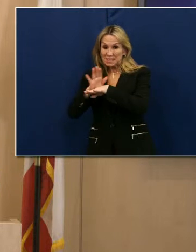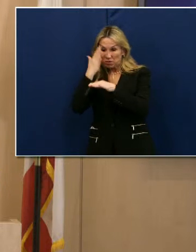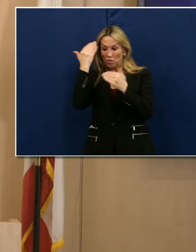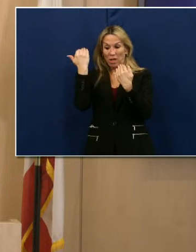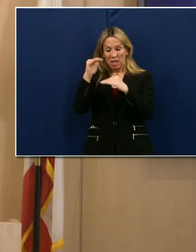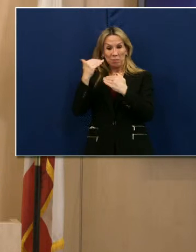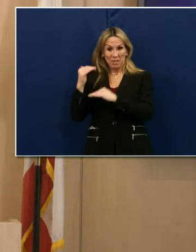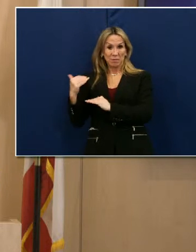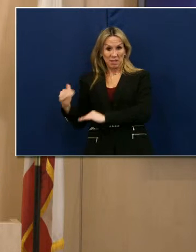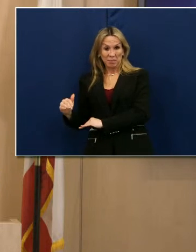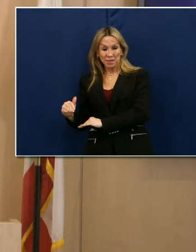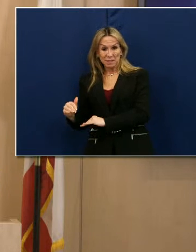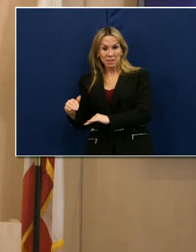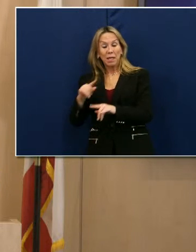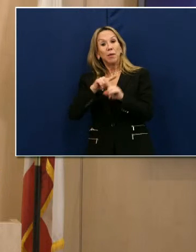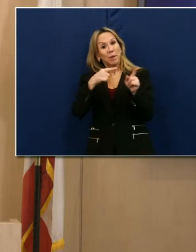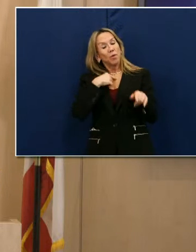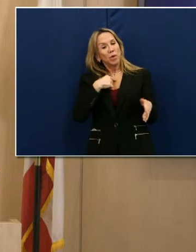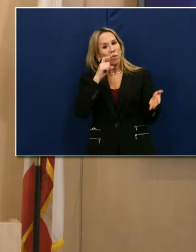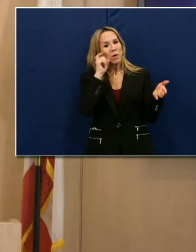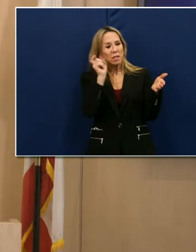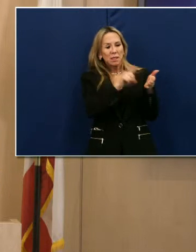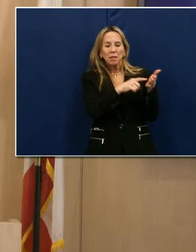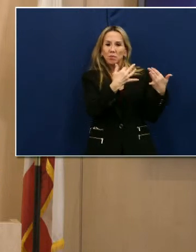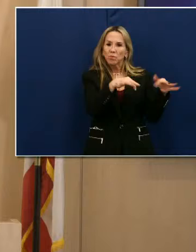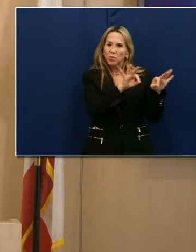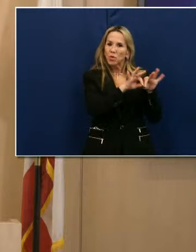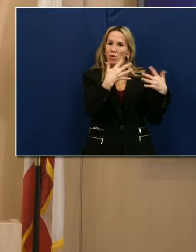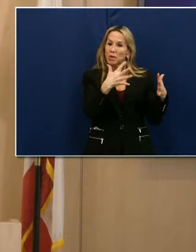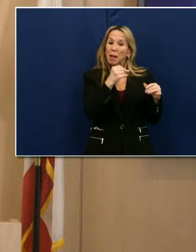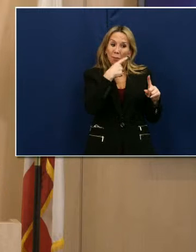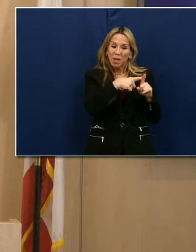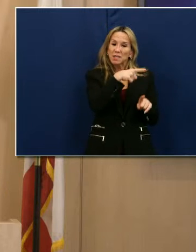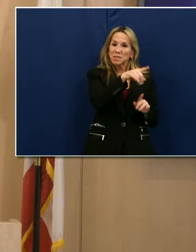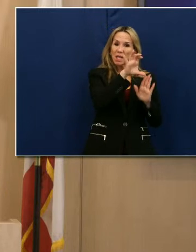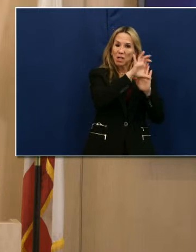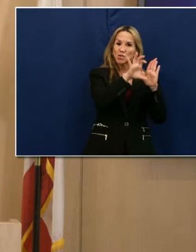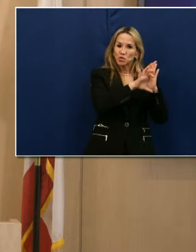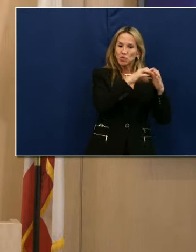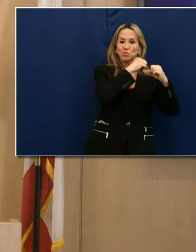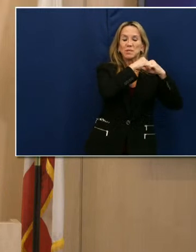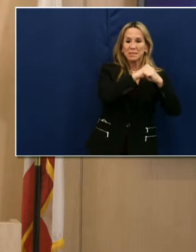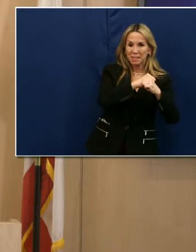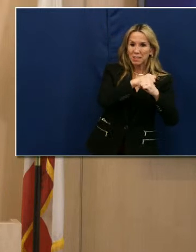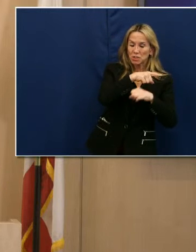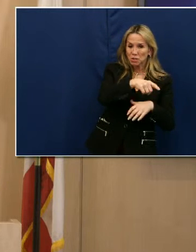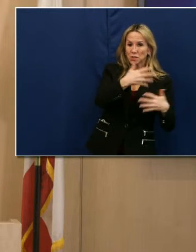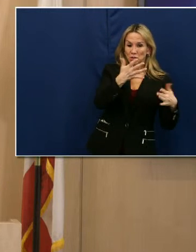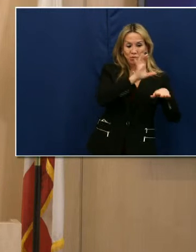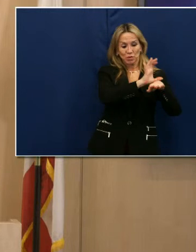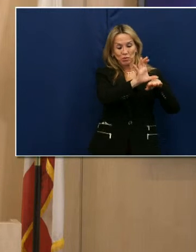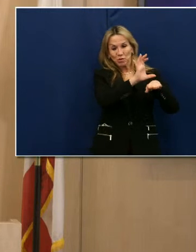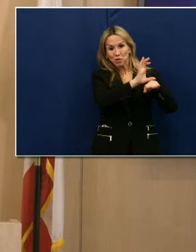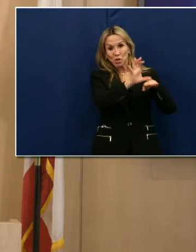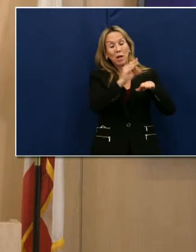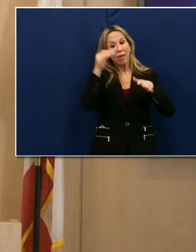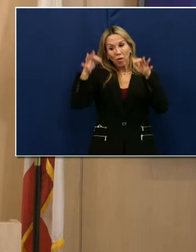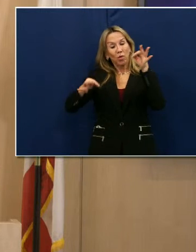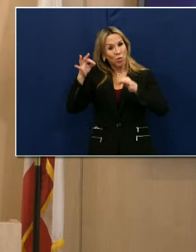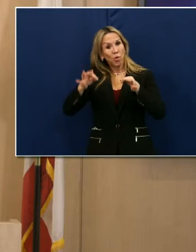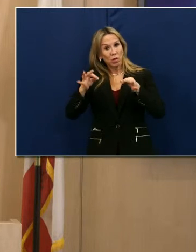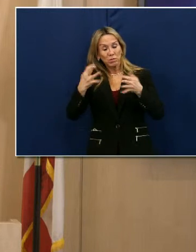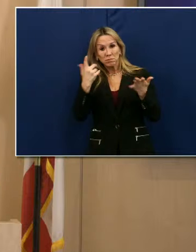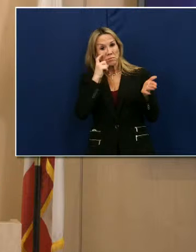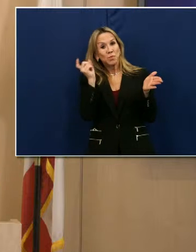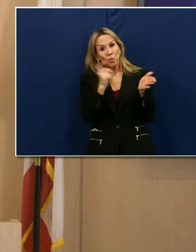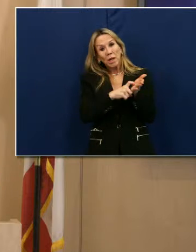gatherings. Again, recognizing the importance of it and the constitutional protected nature of it. And the court recently recognized that in their ruling, where they